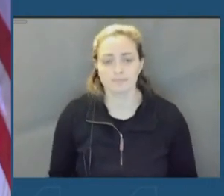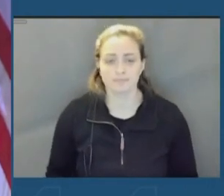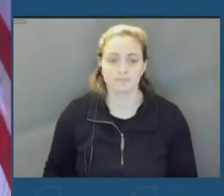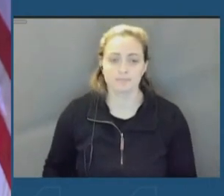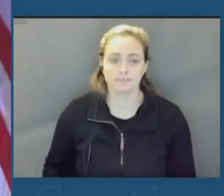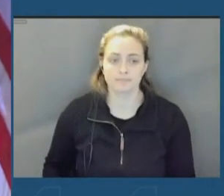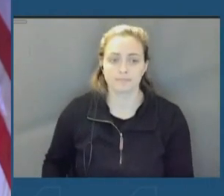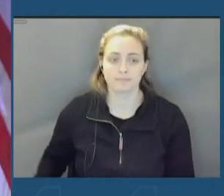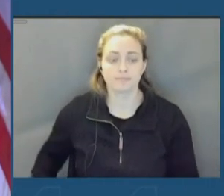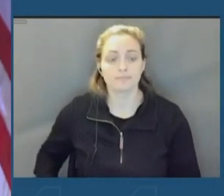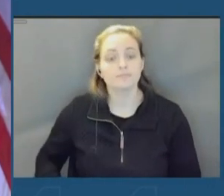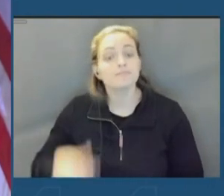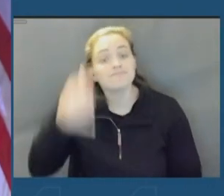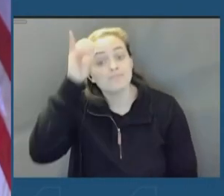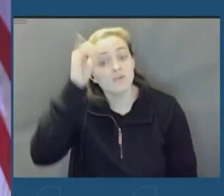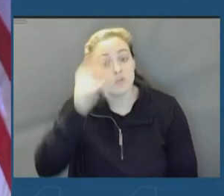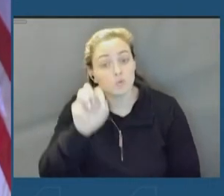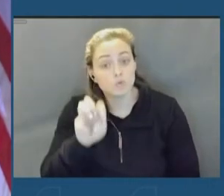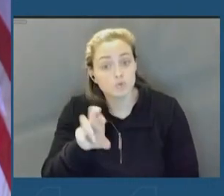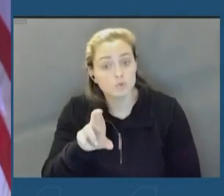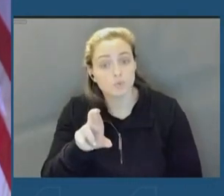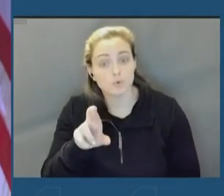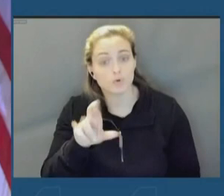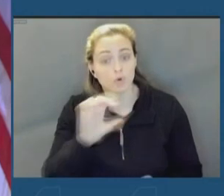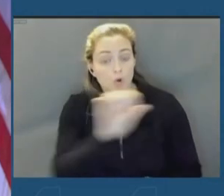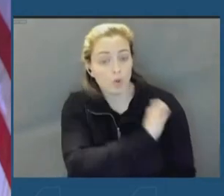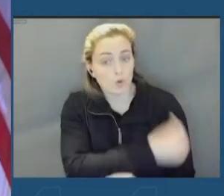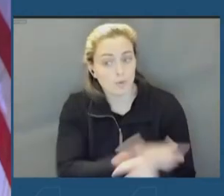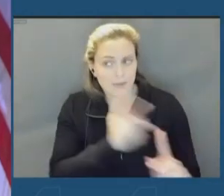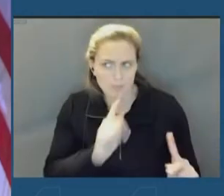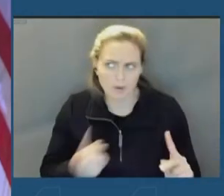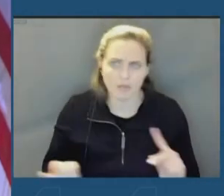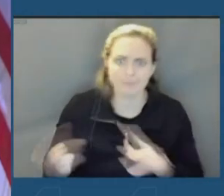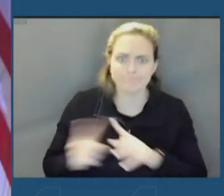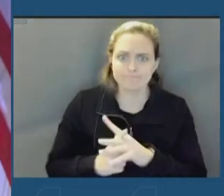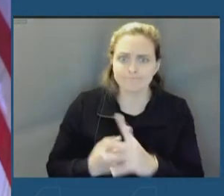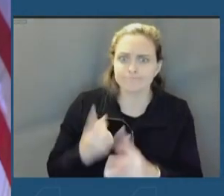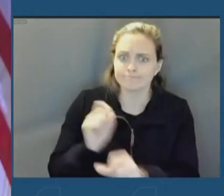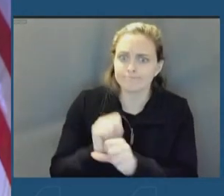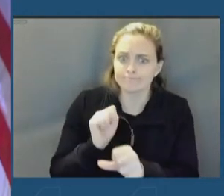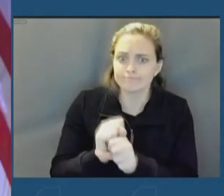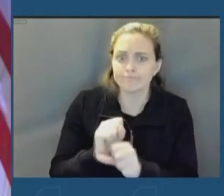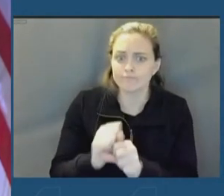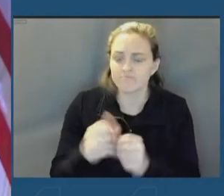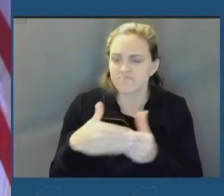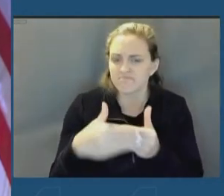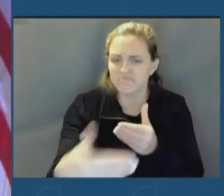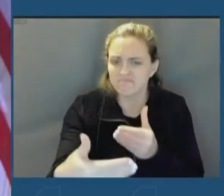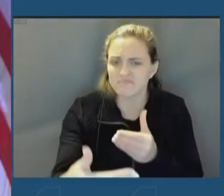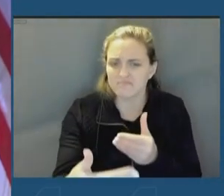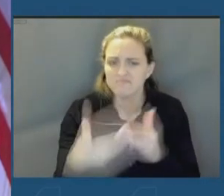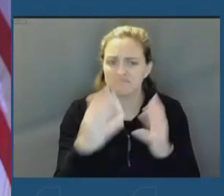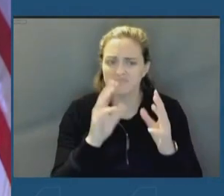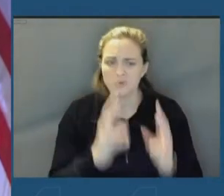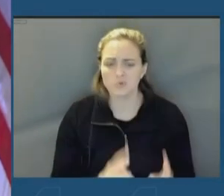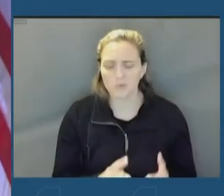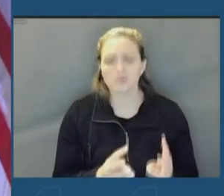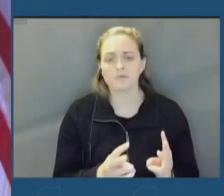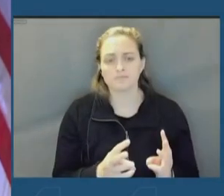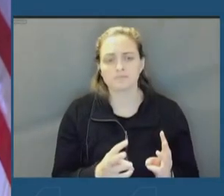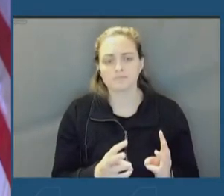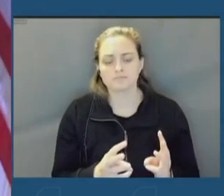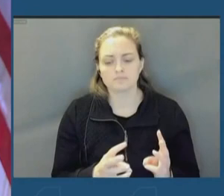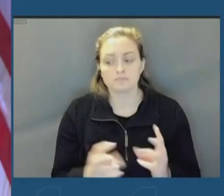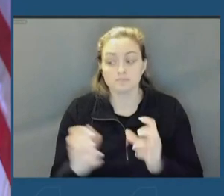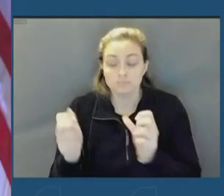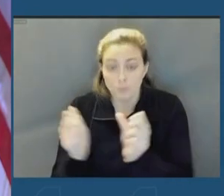In the Buffalo Sewer Authority, individuals who stepped up to perform essential work throughout the storm, along with the Department